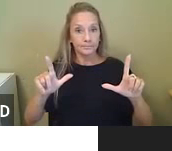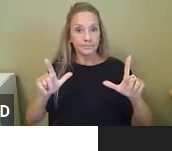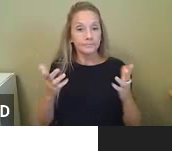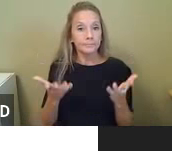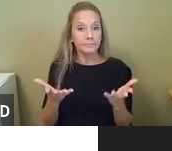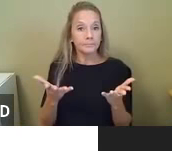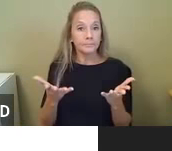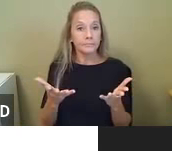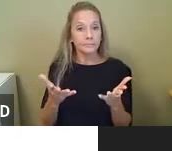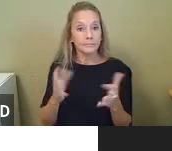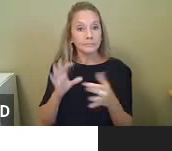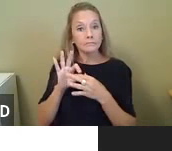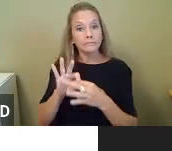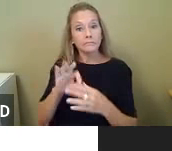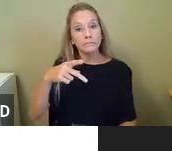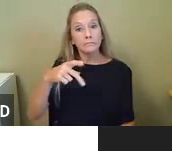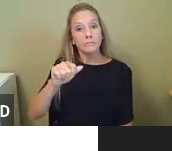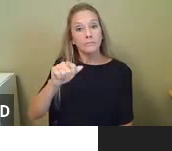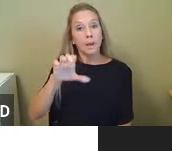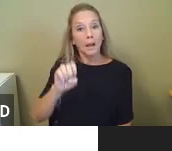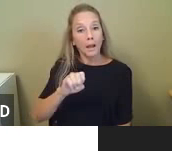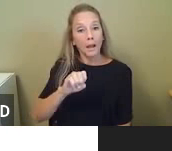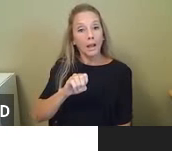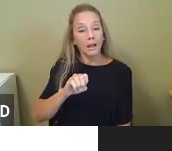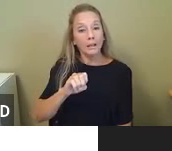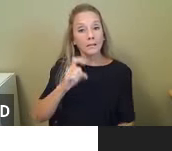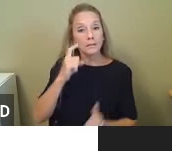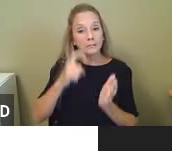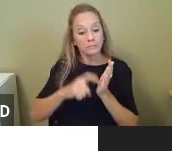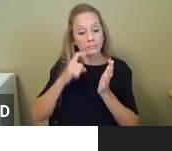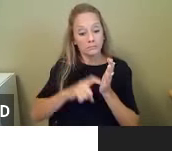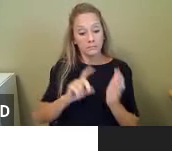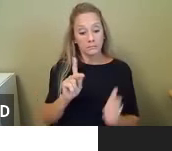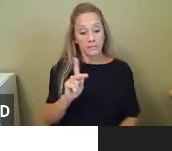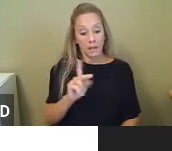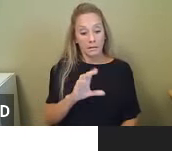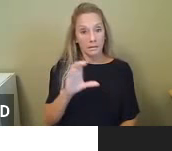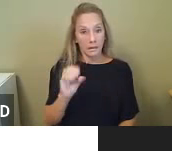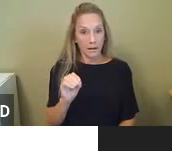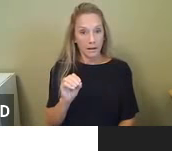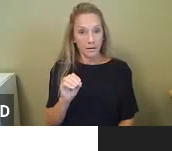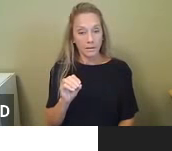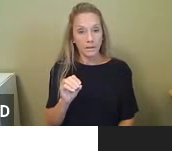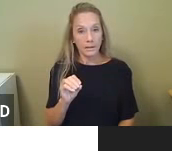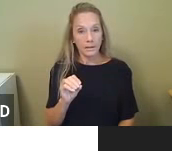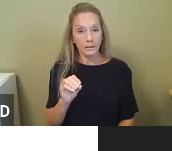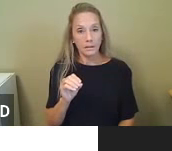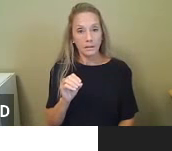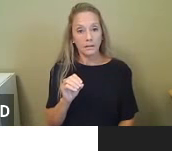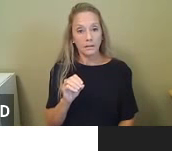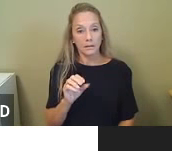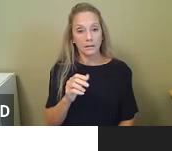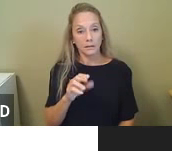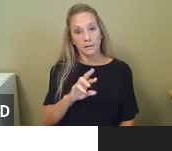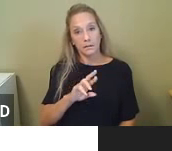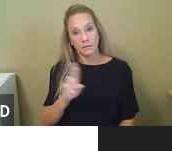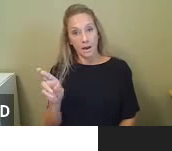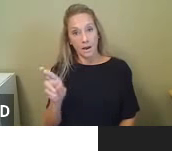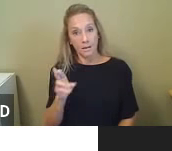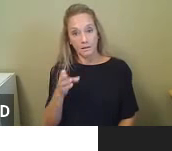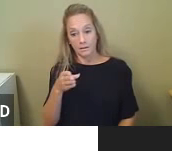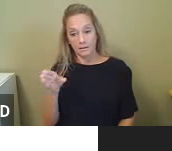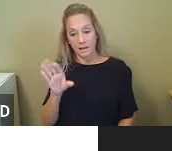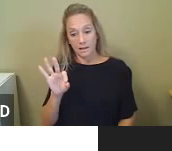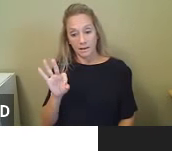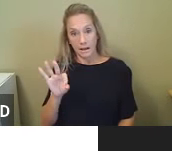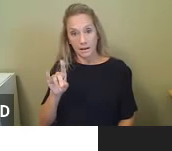So as far as the pace of new cases on Knox County, that the far right-hand bar, the 9 days